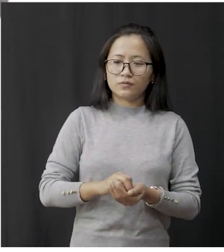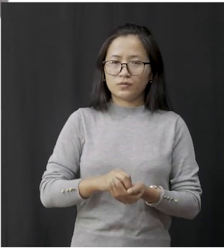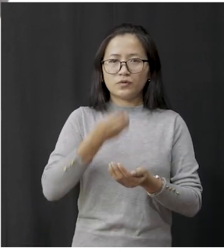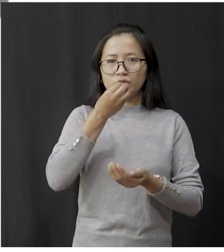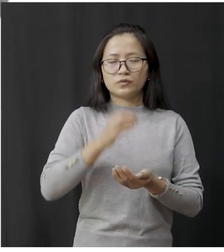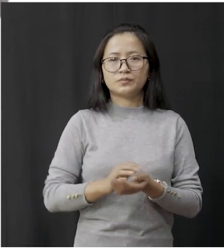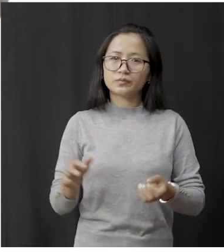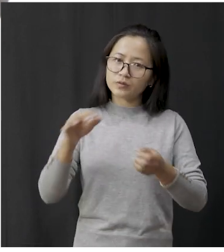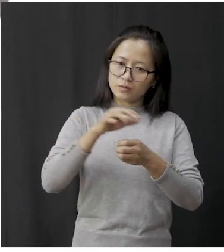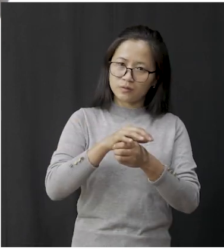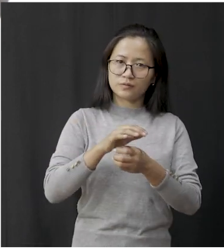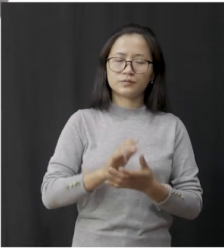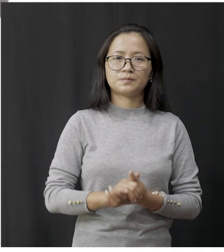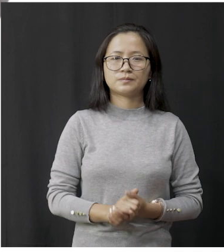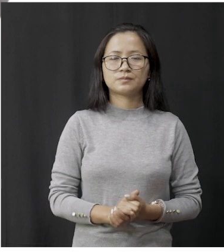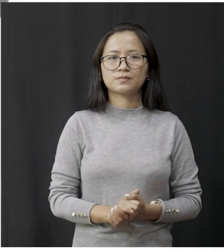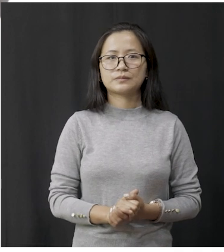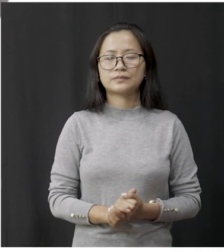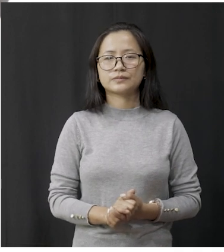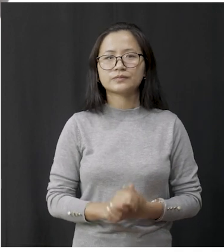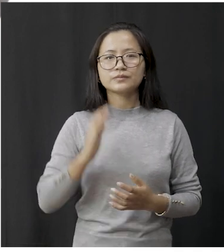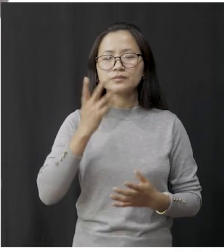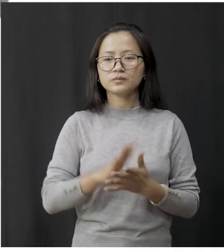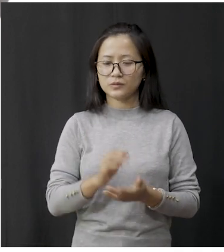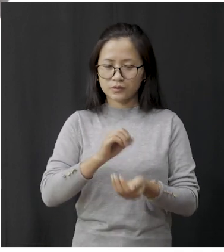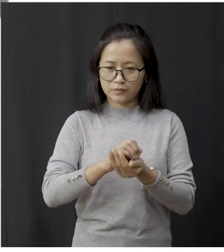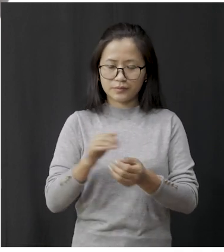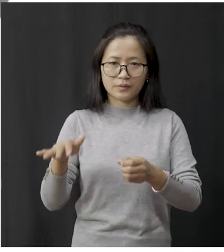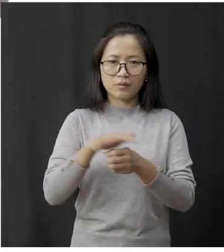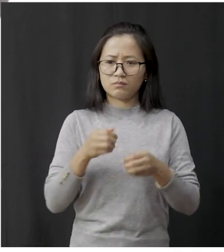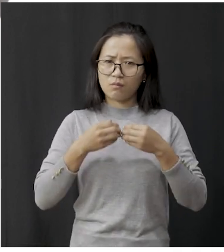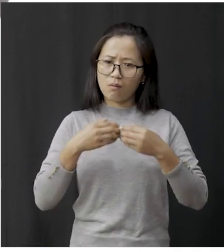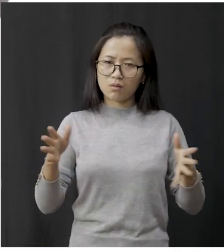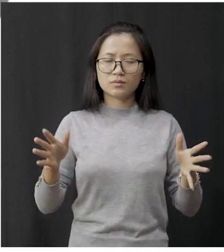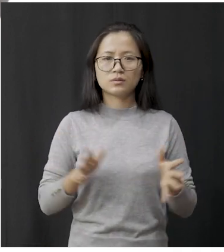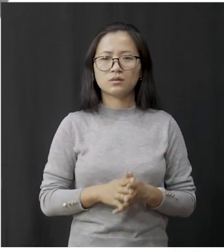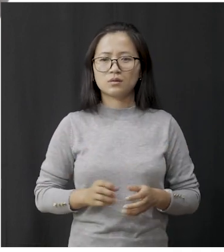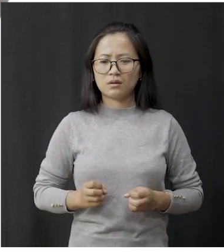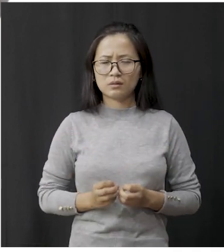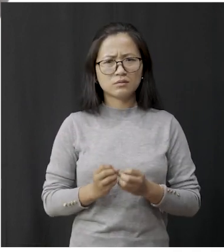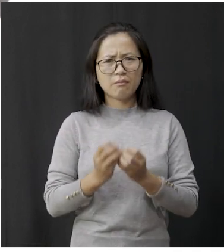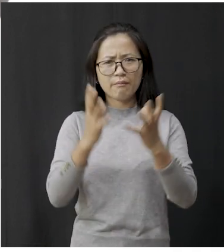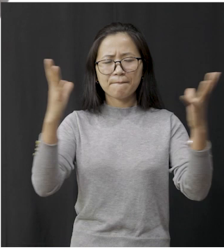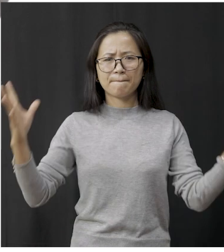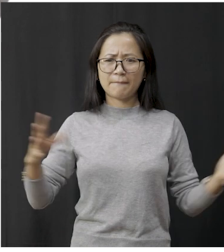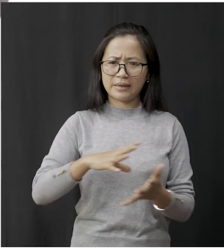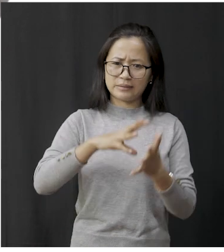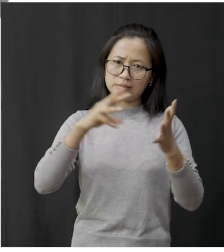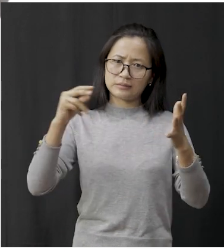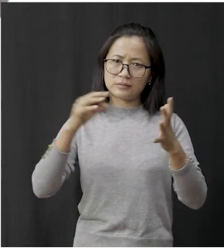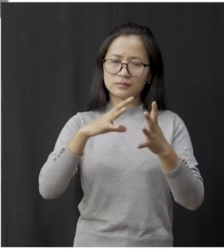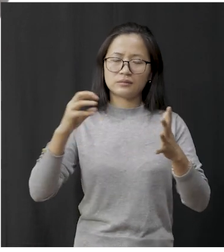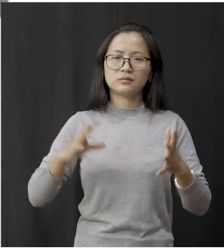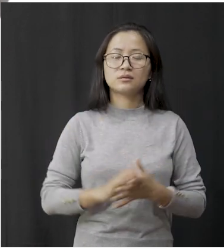covered. Okay, students. Now when we keep our food open, there are many dust